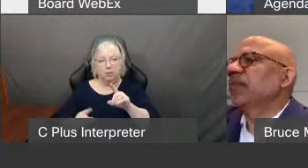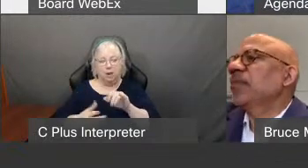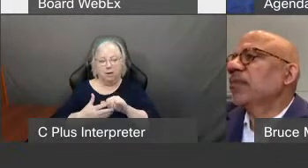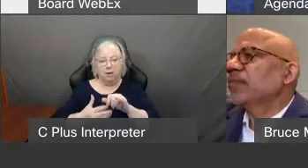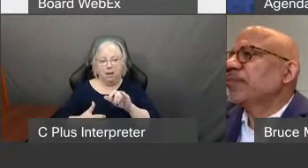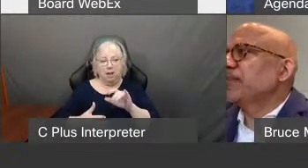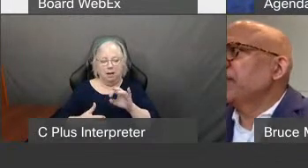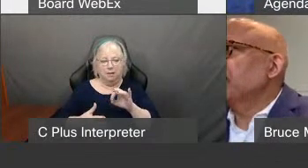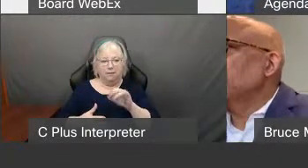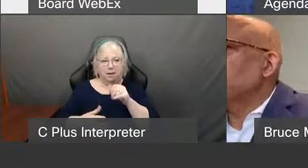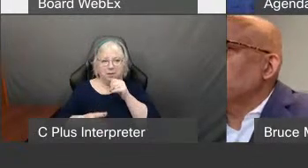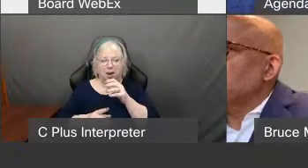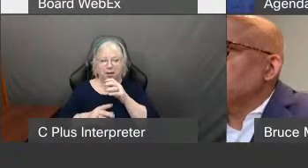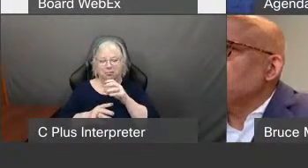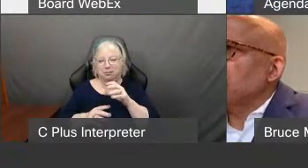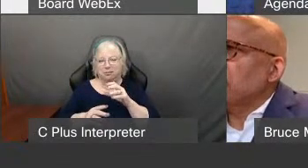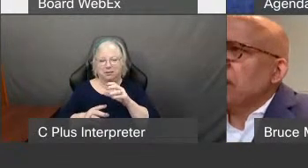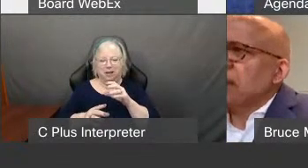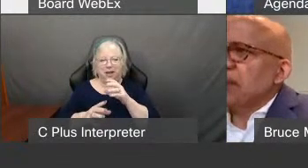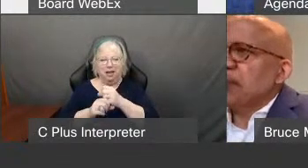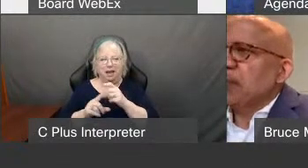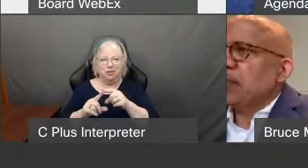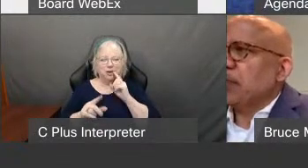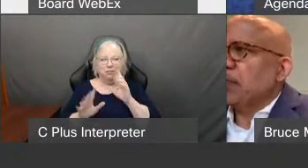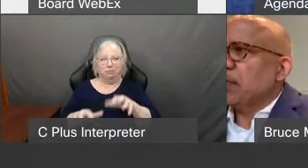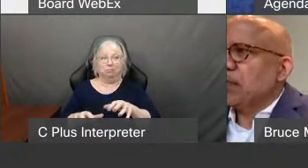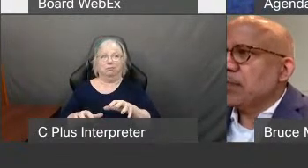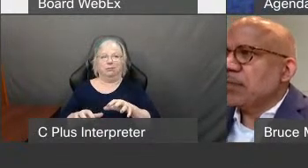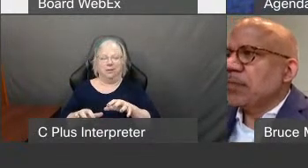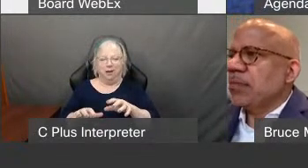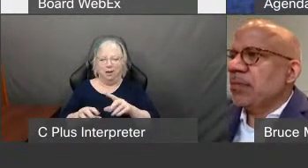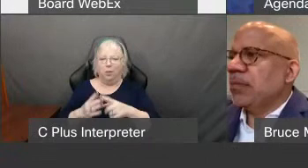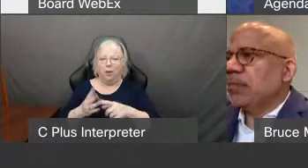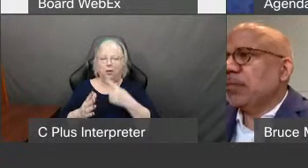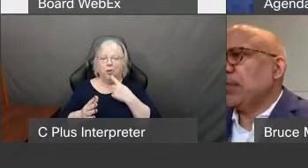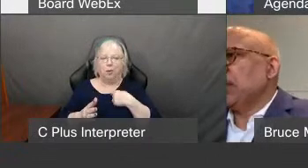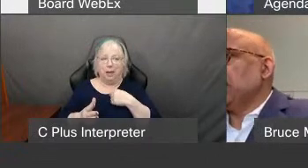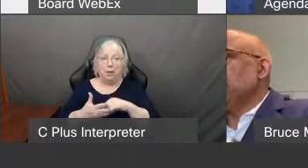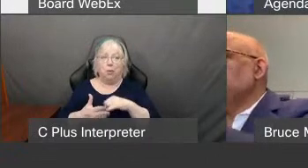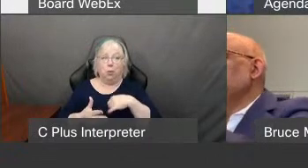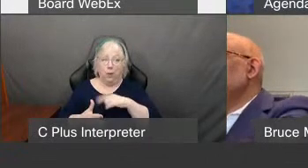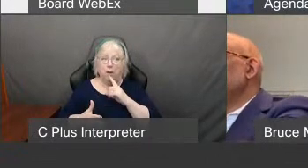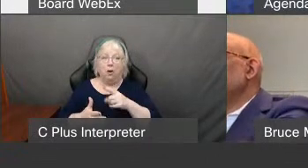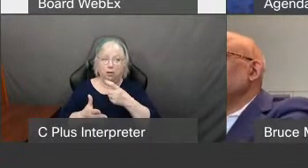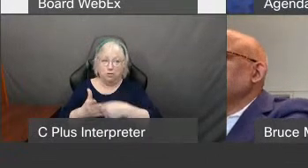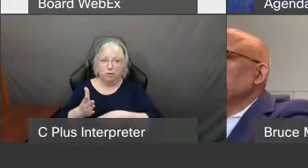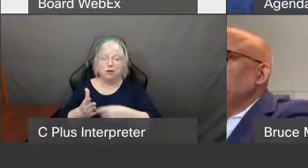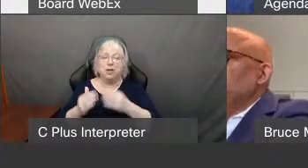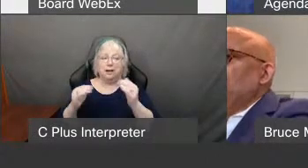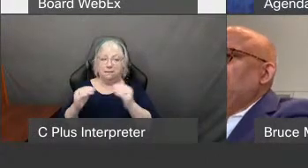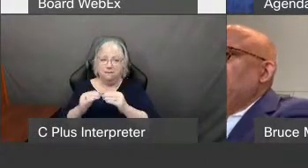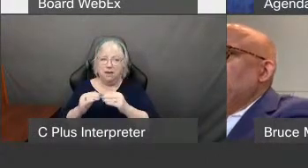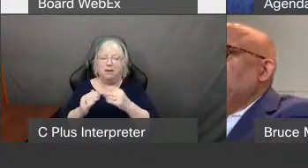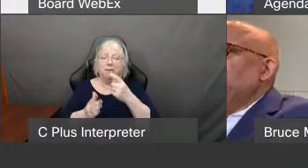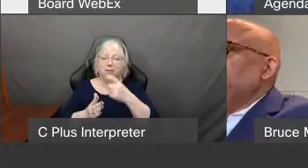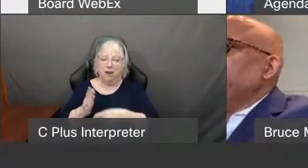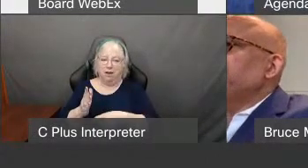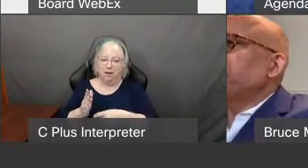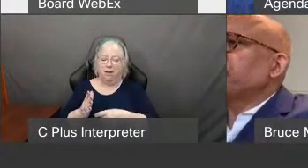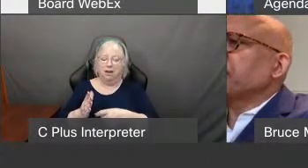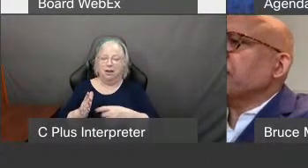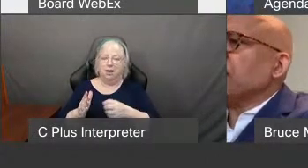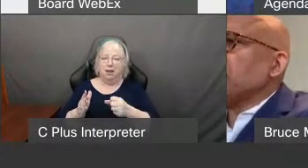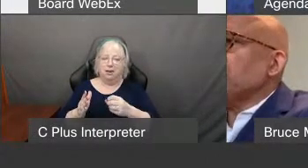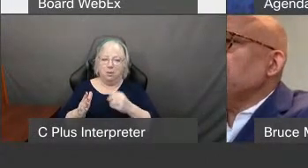not catching you off guard? Because I think what you told me was that we are charging a fair rate. And so I